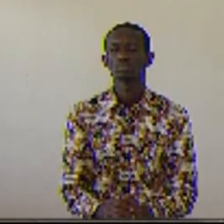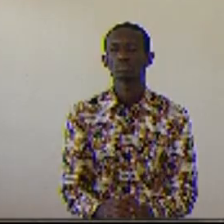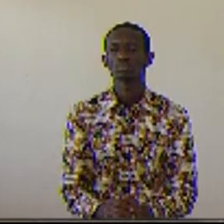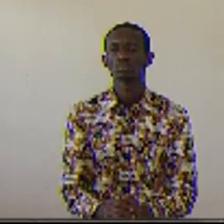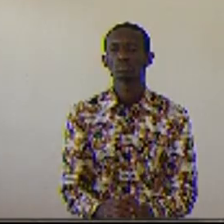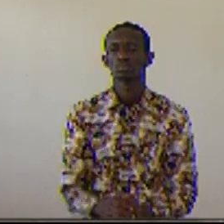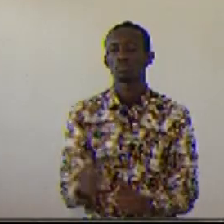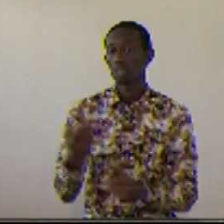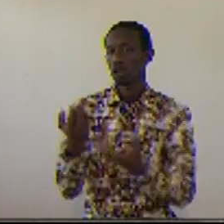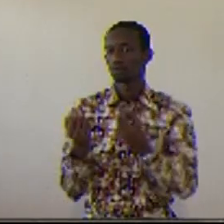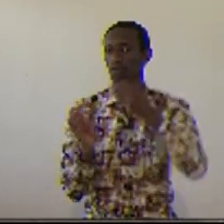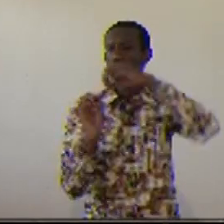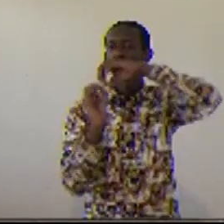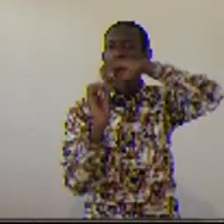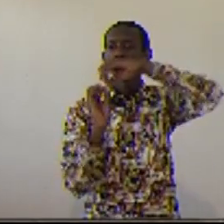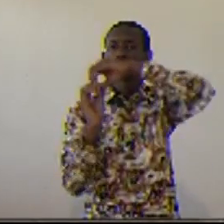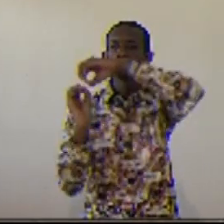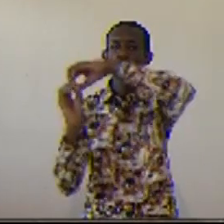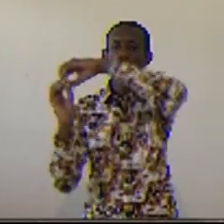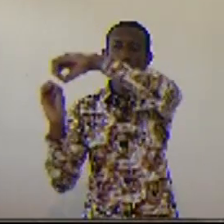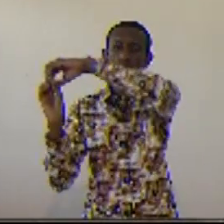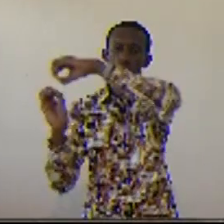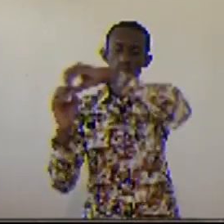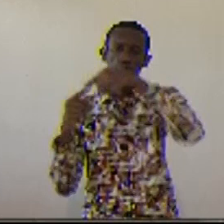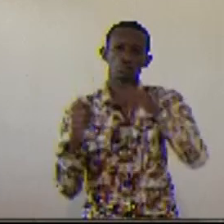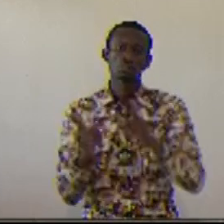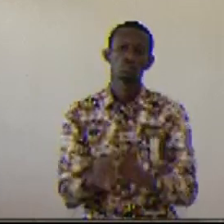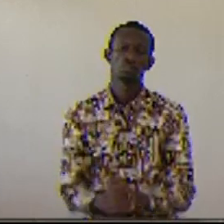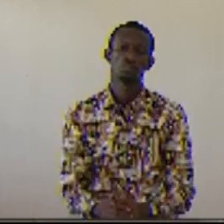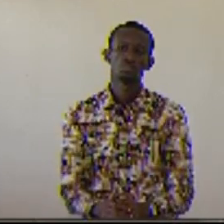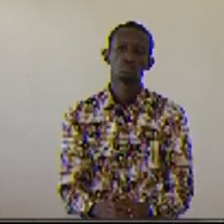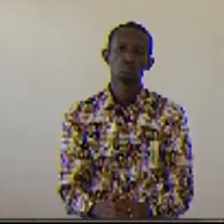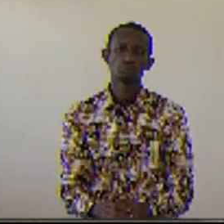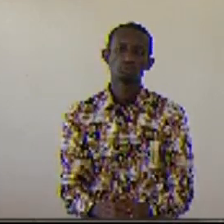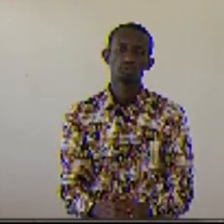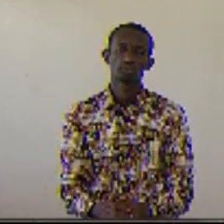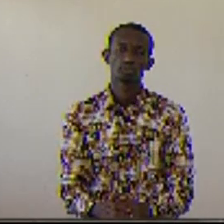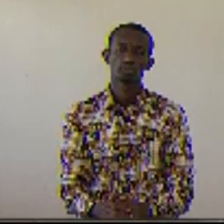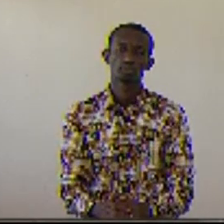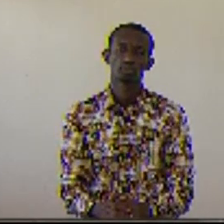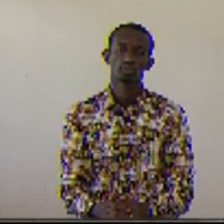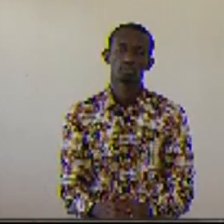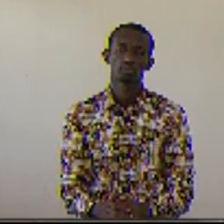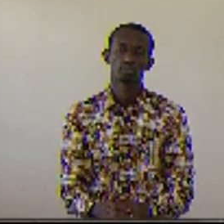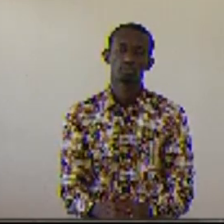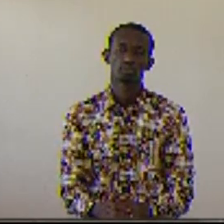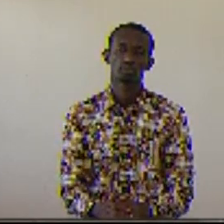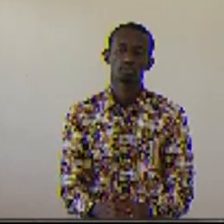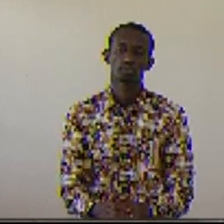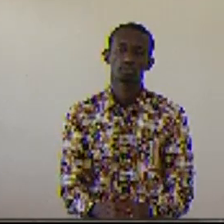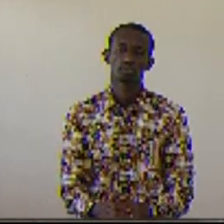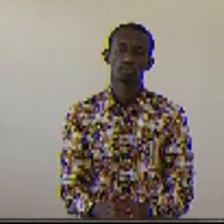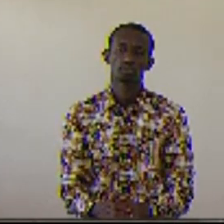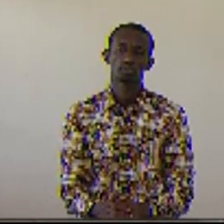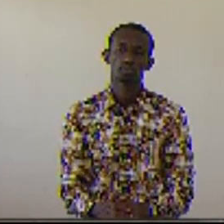another one there. We have another one there. And then we have another one there.